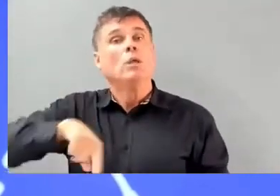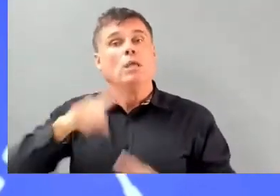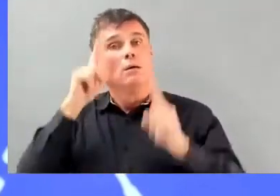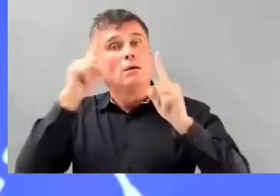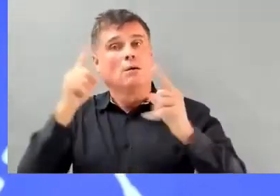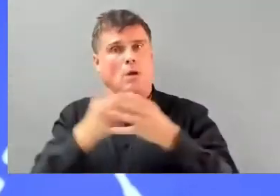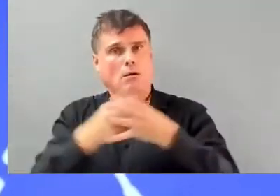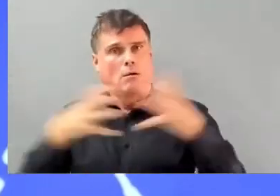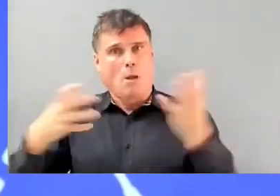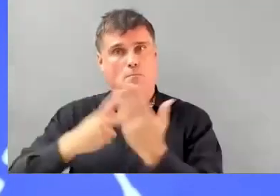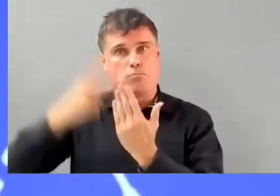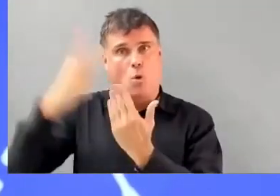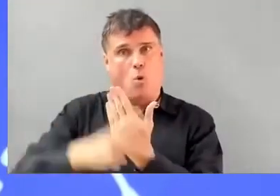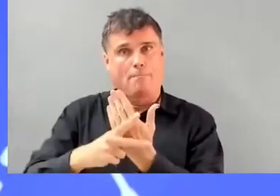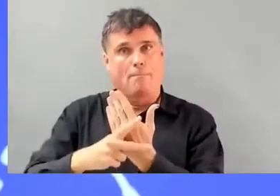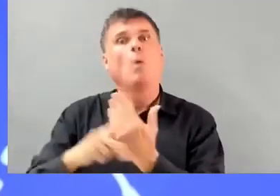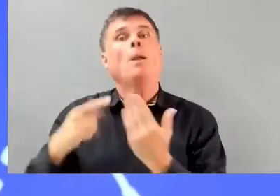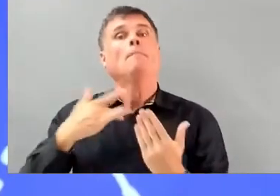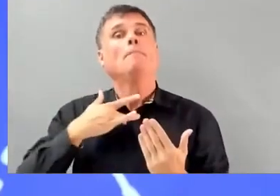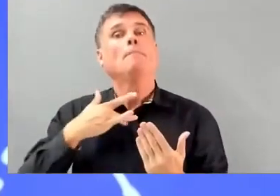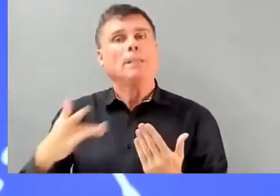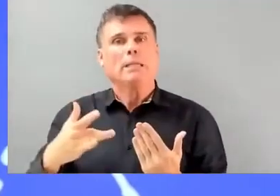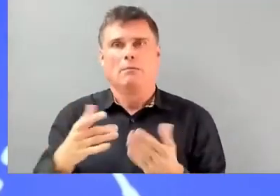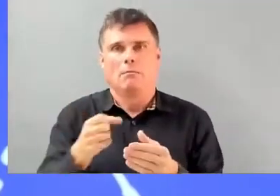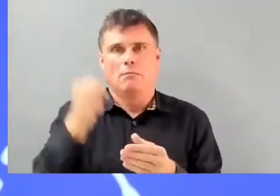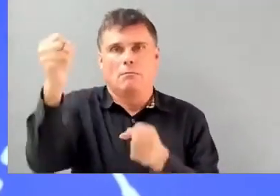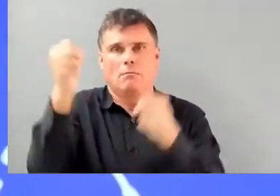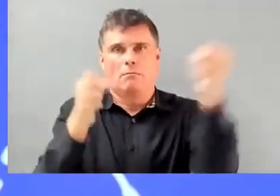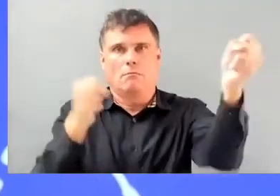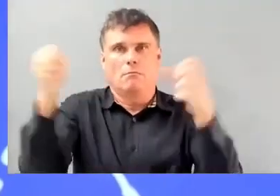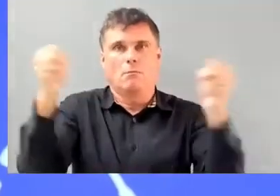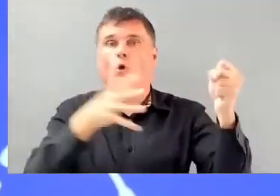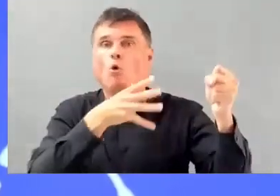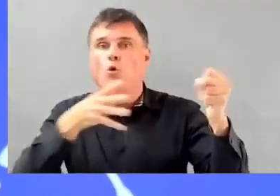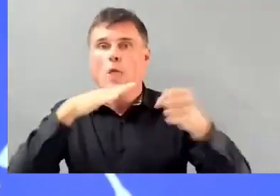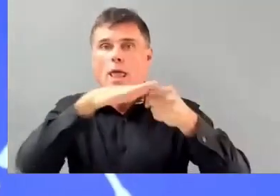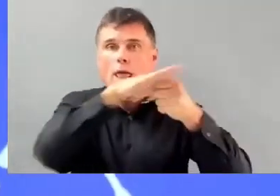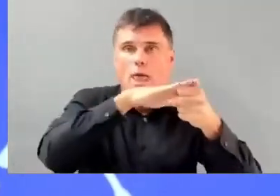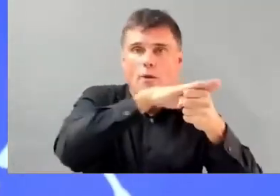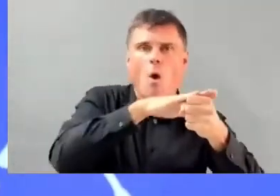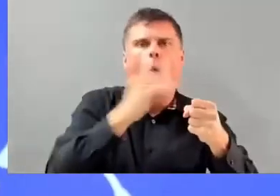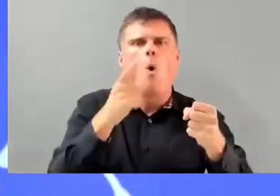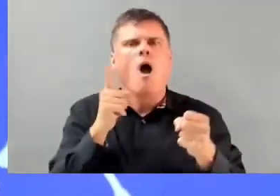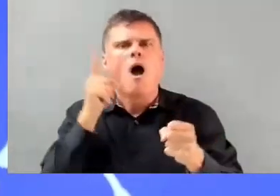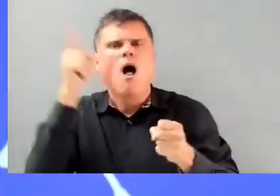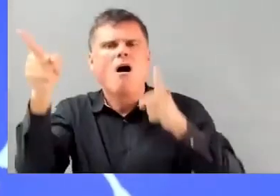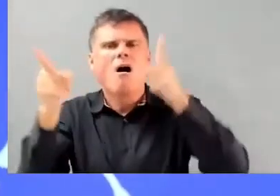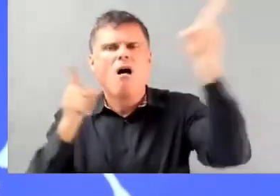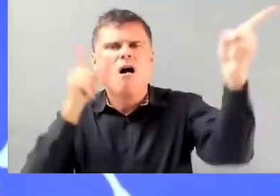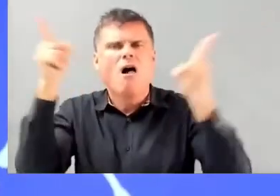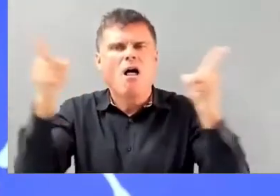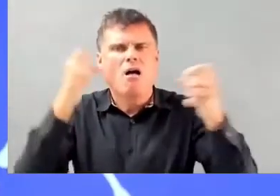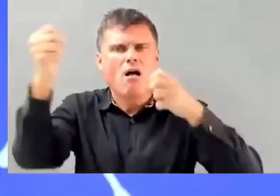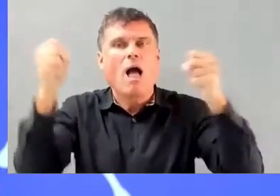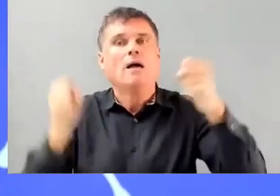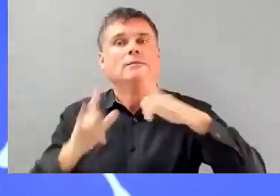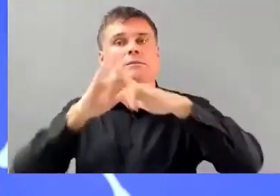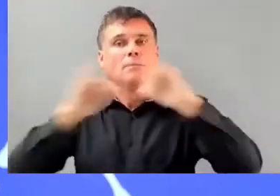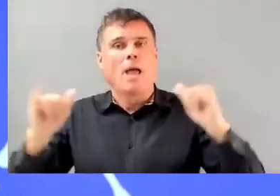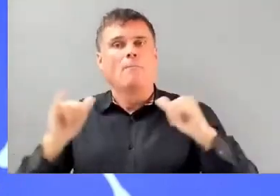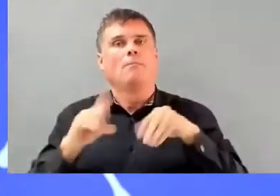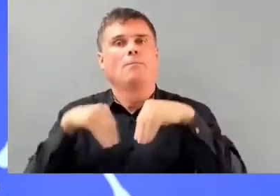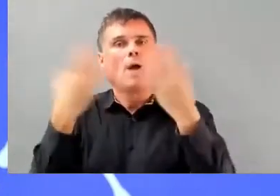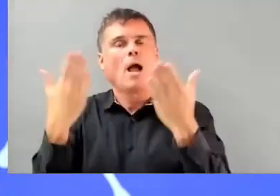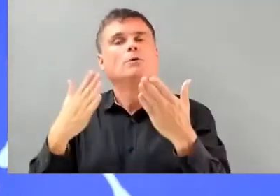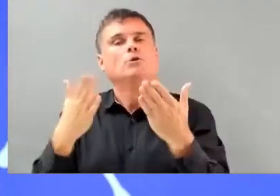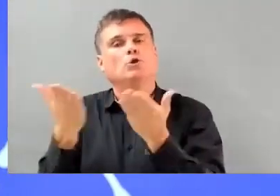those rural and remote demands while building on our urban and suburban needs. So it's a significant thing. Part of it is